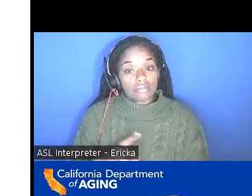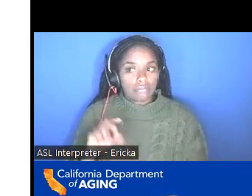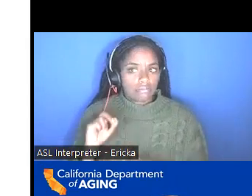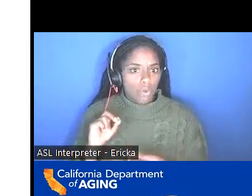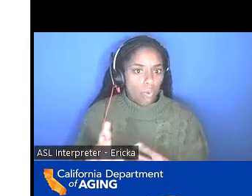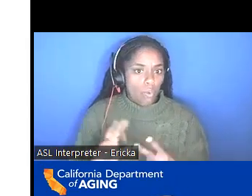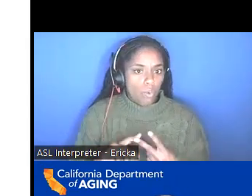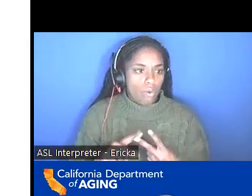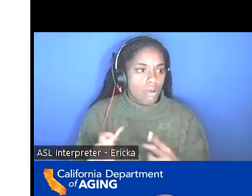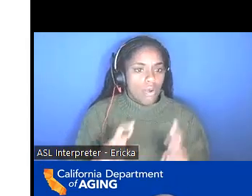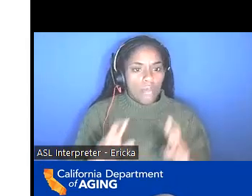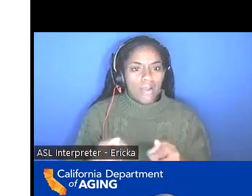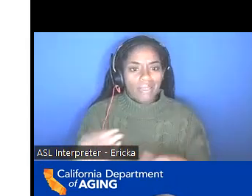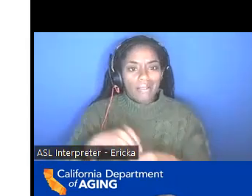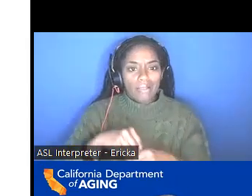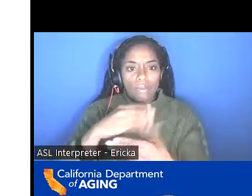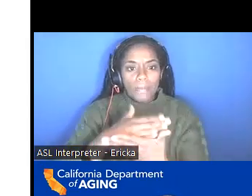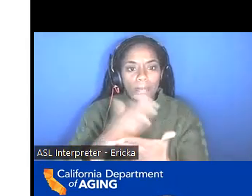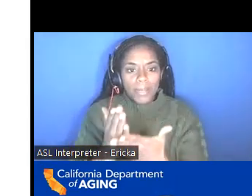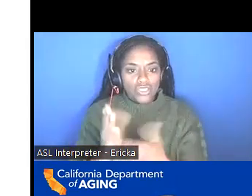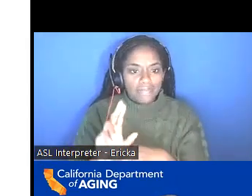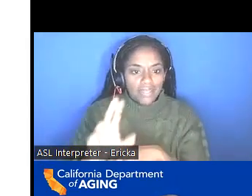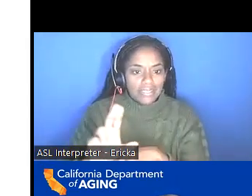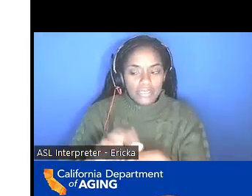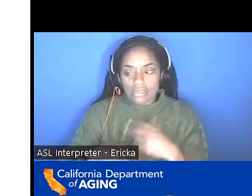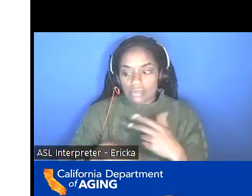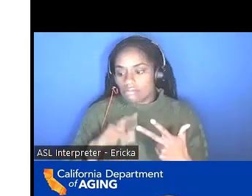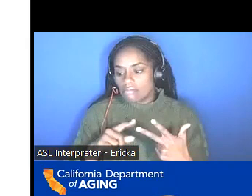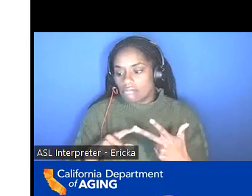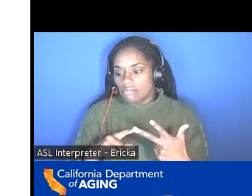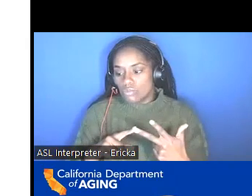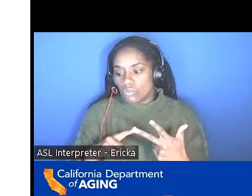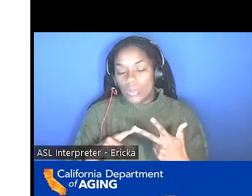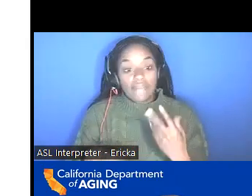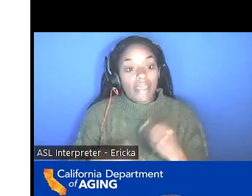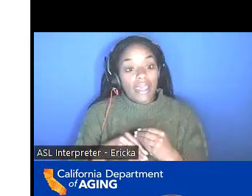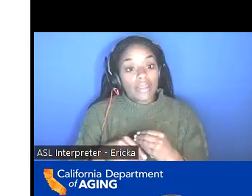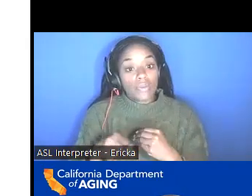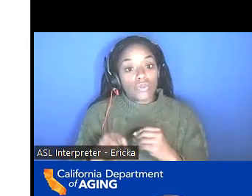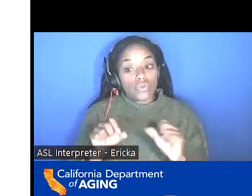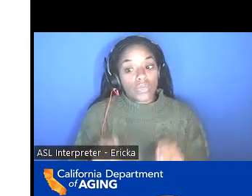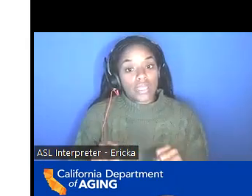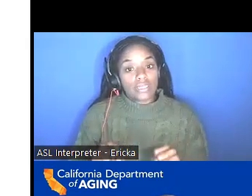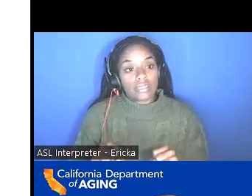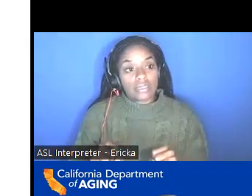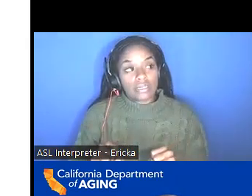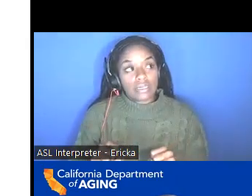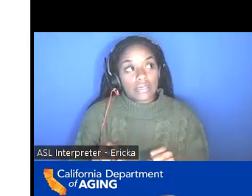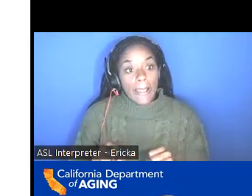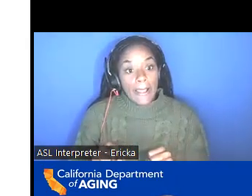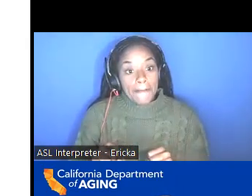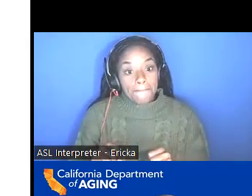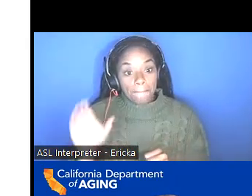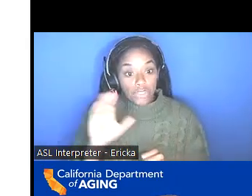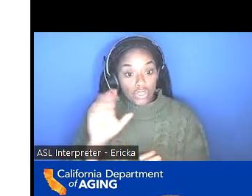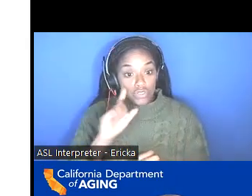that include budget investments. We've also added a feature where you can just search for